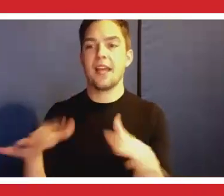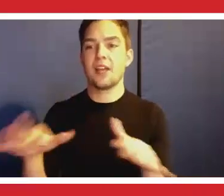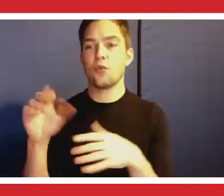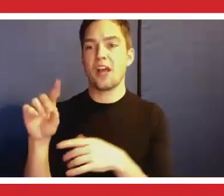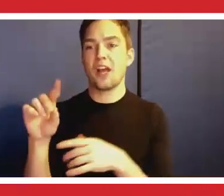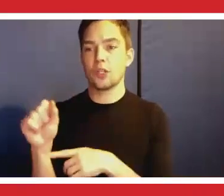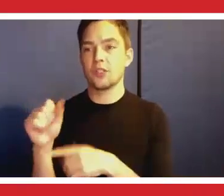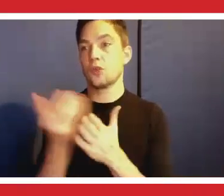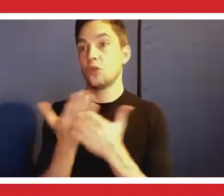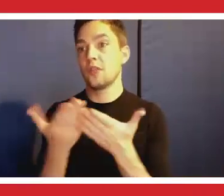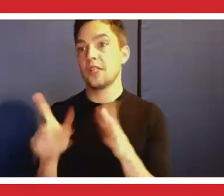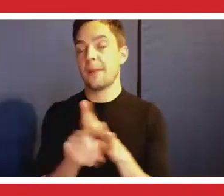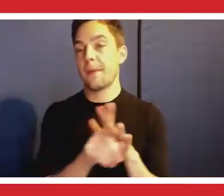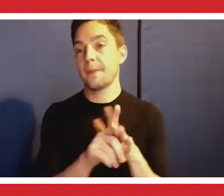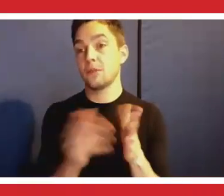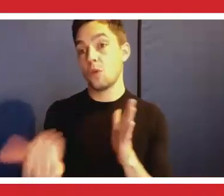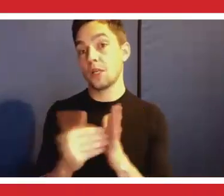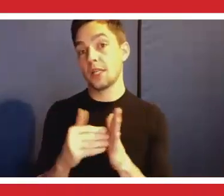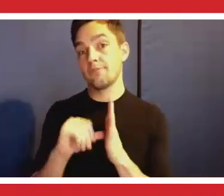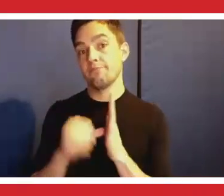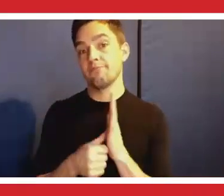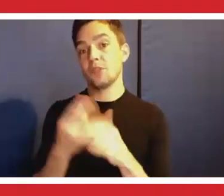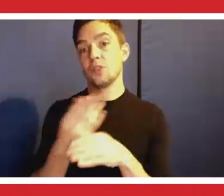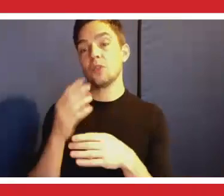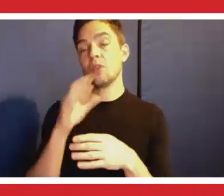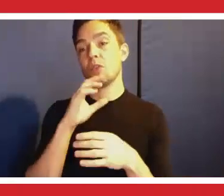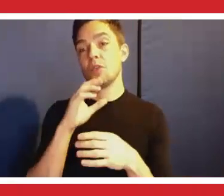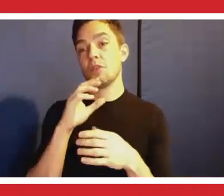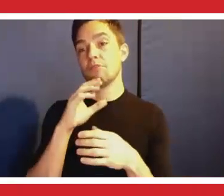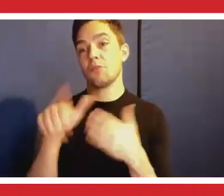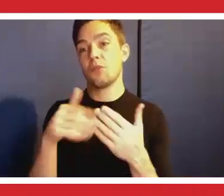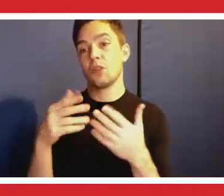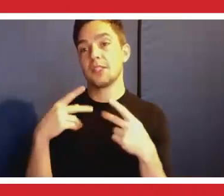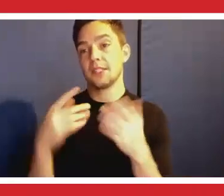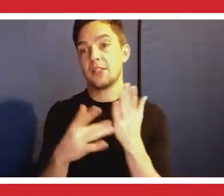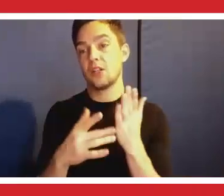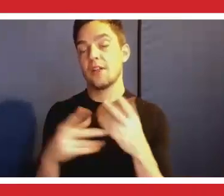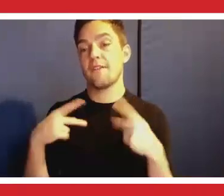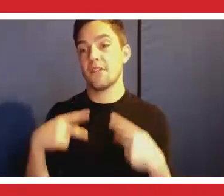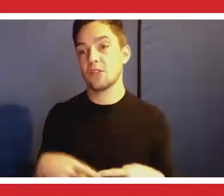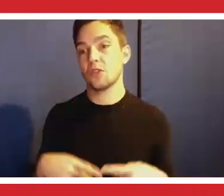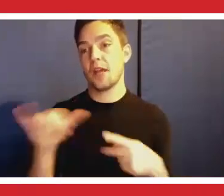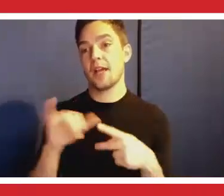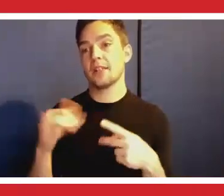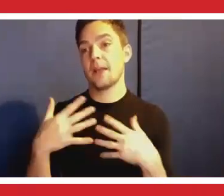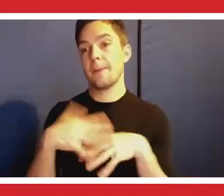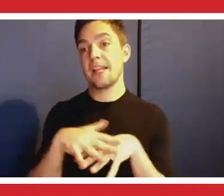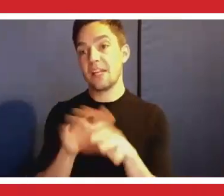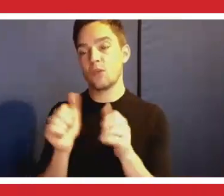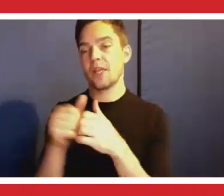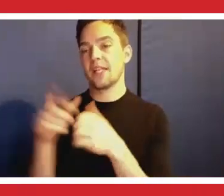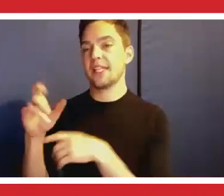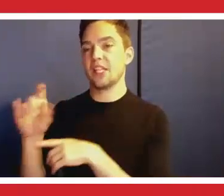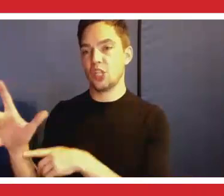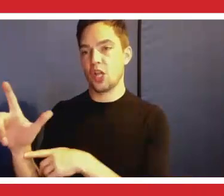came up. Again, use old technology, use physical as a blend with digital. So we can't say that it